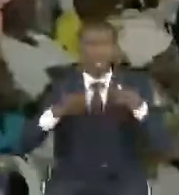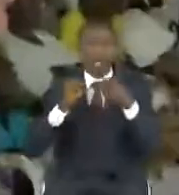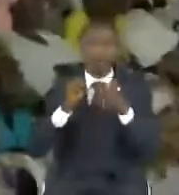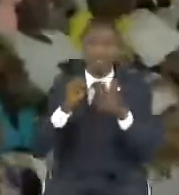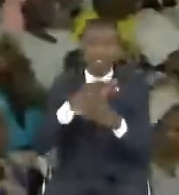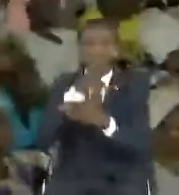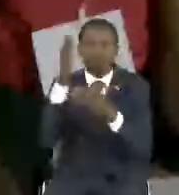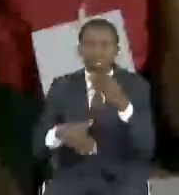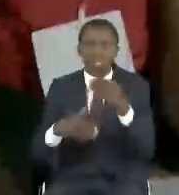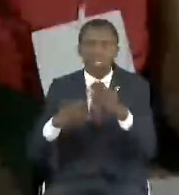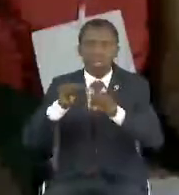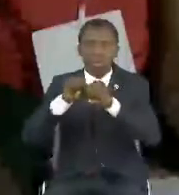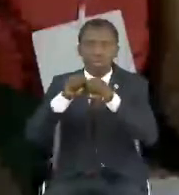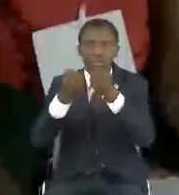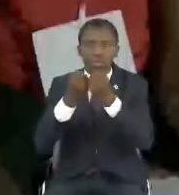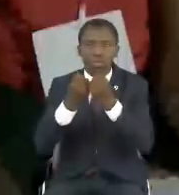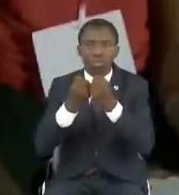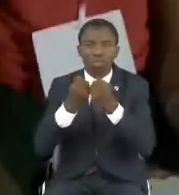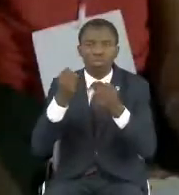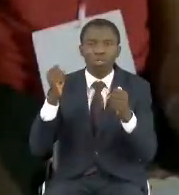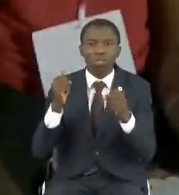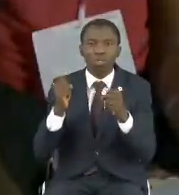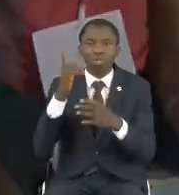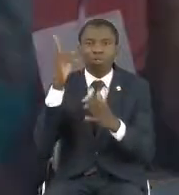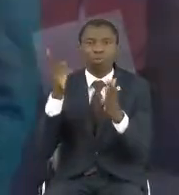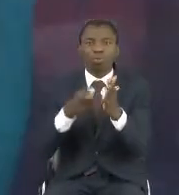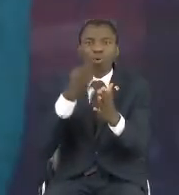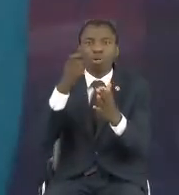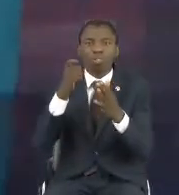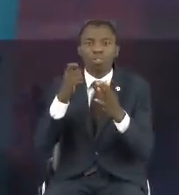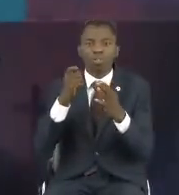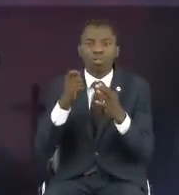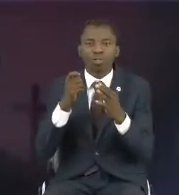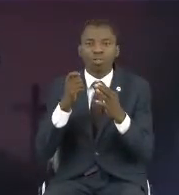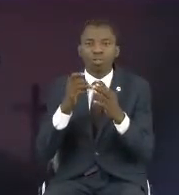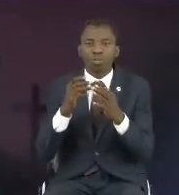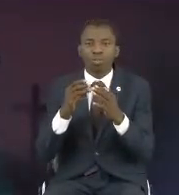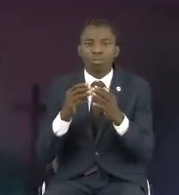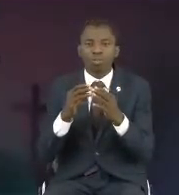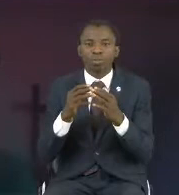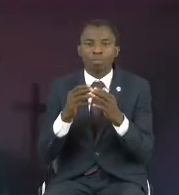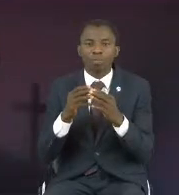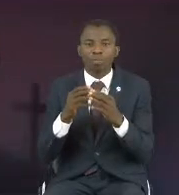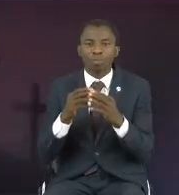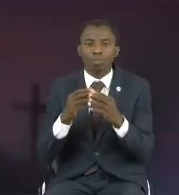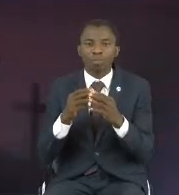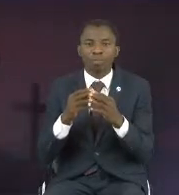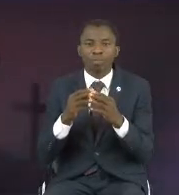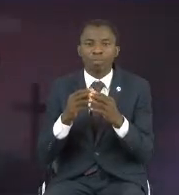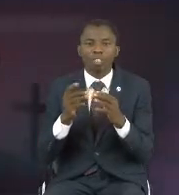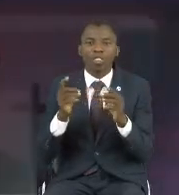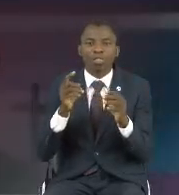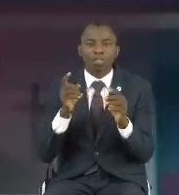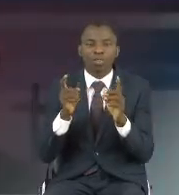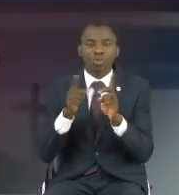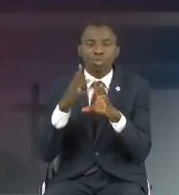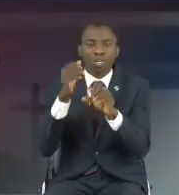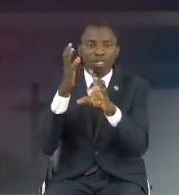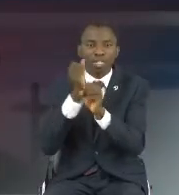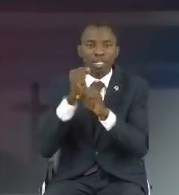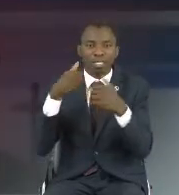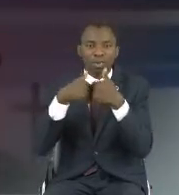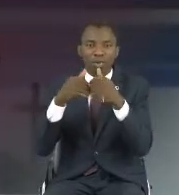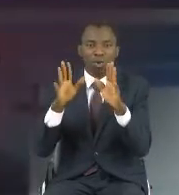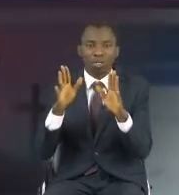broken. Yes. Once it's very simple, you know, to get lost,